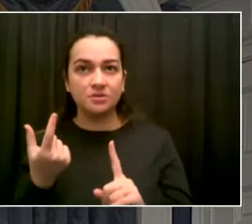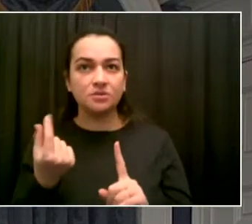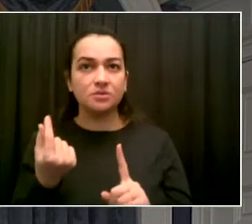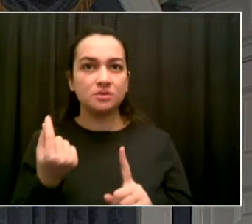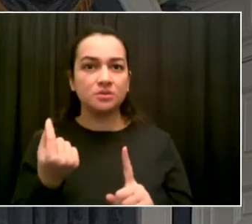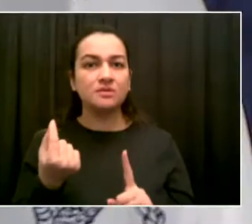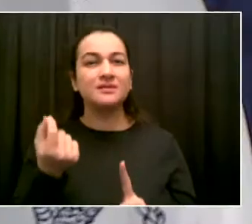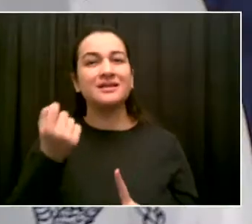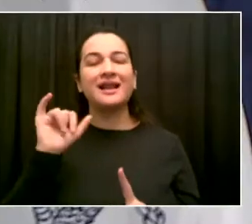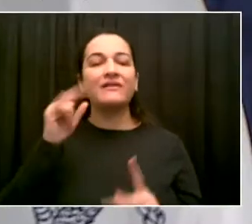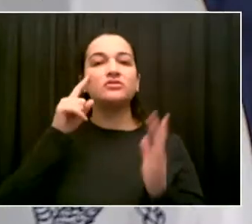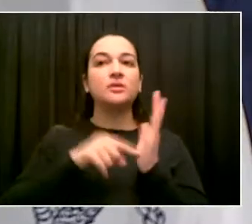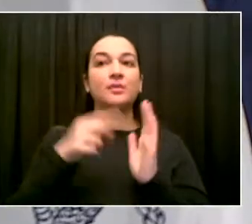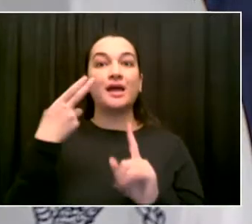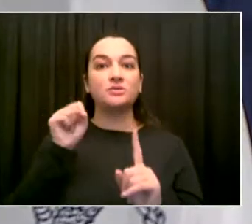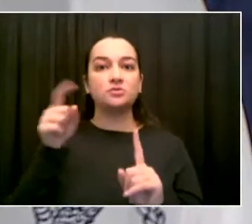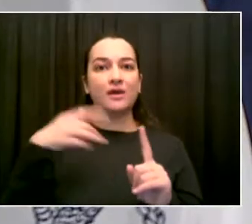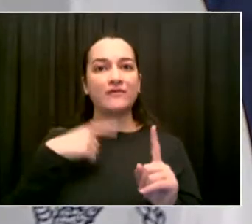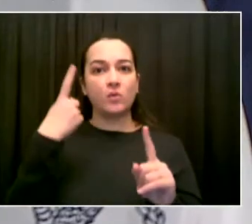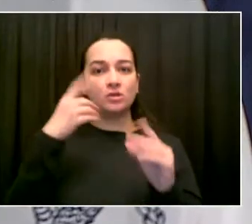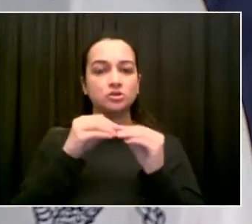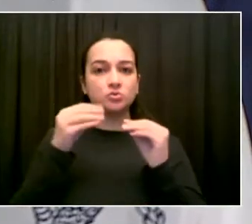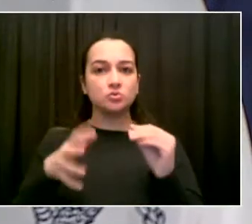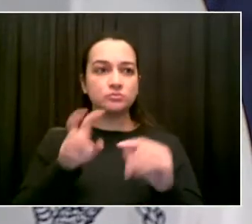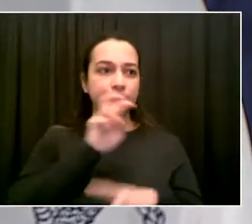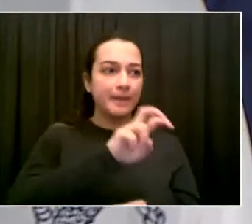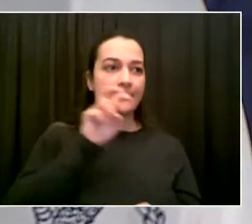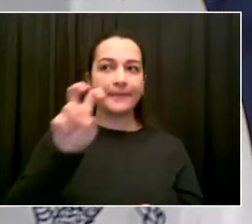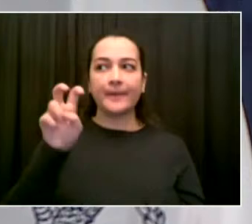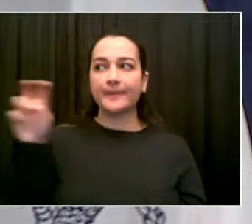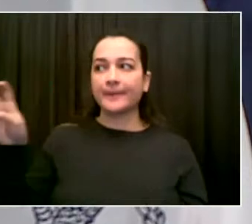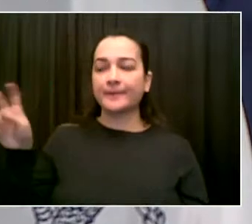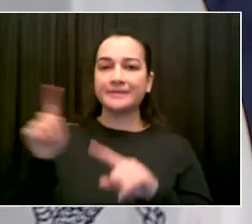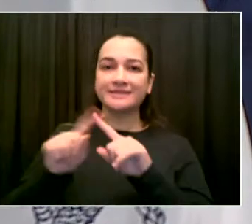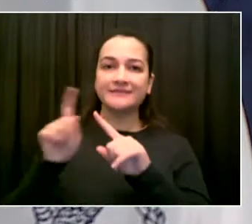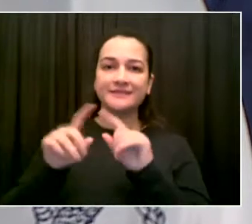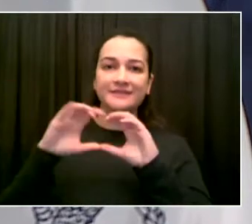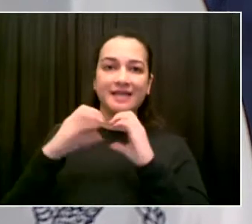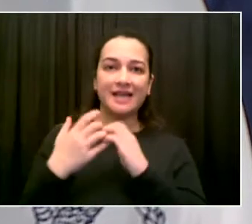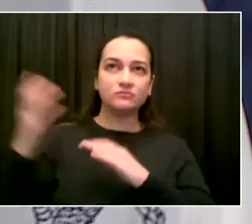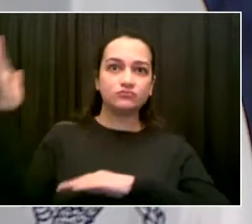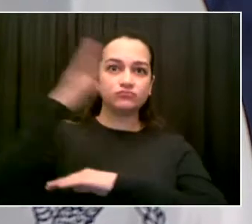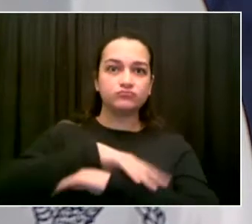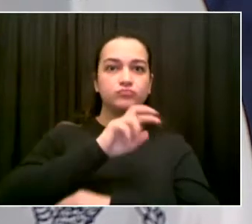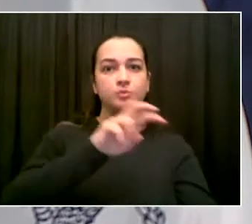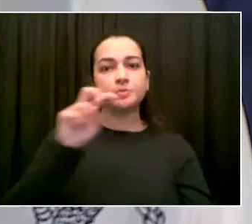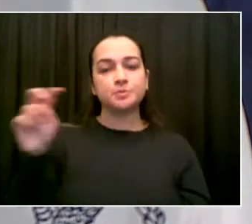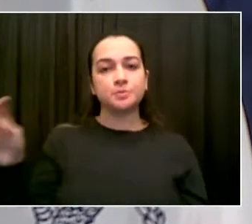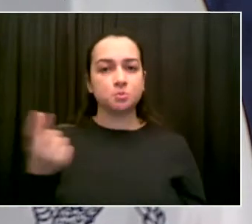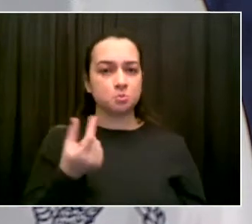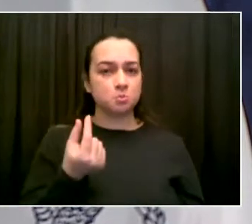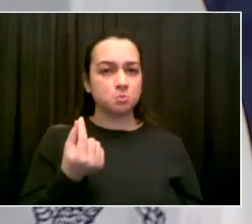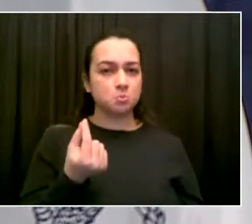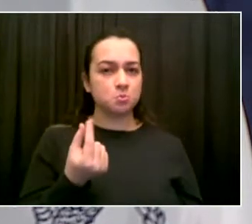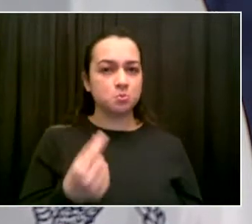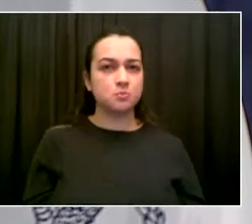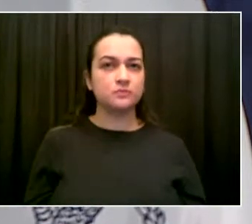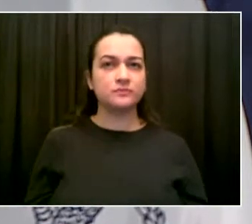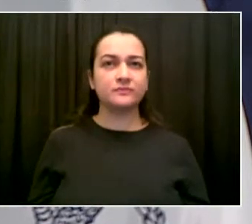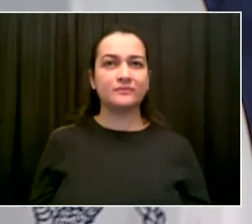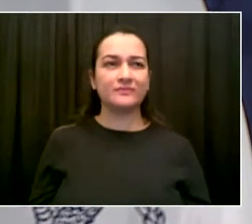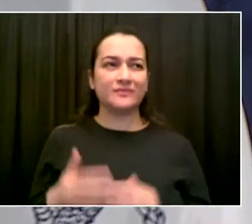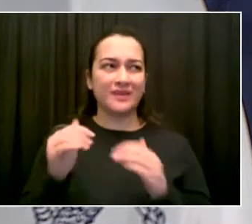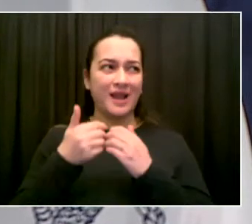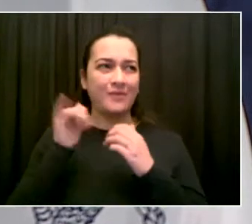you're saying, for example, high schools where kids need to take more specialized classes and move around a little more, is that what you're